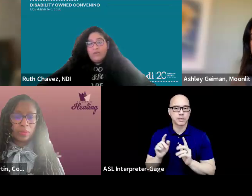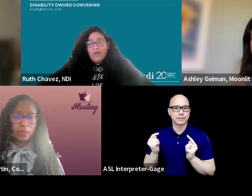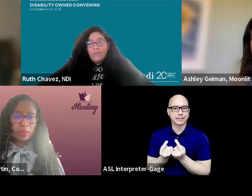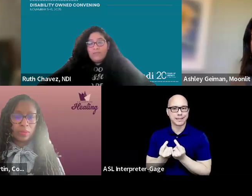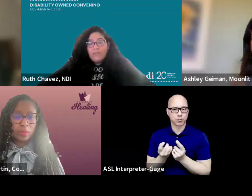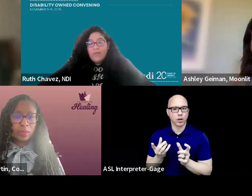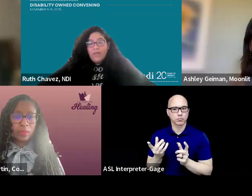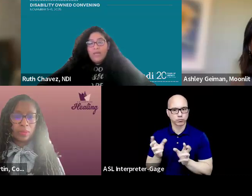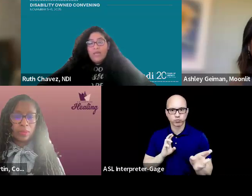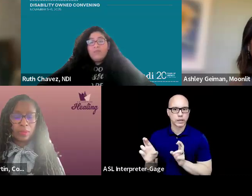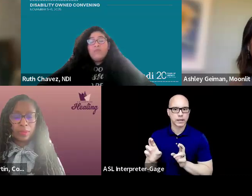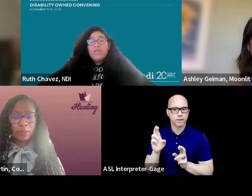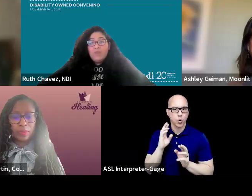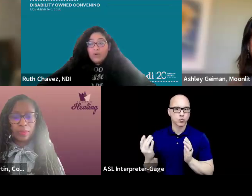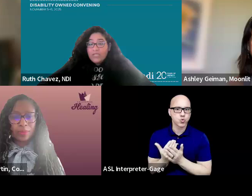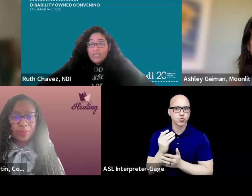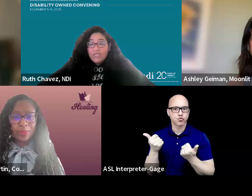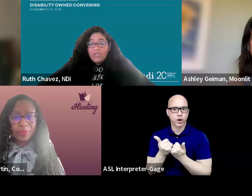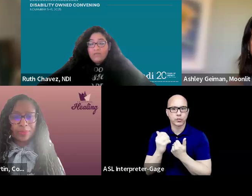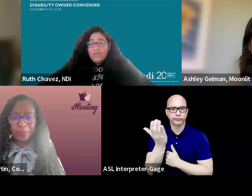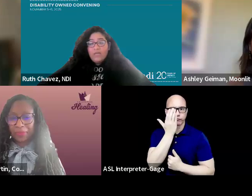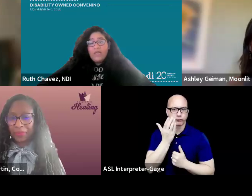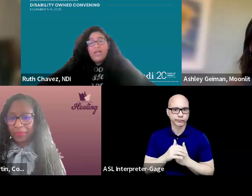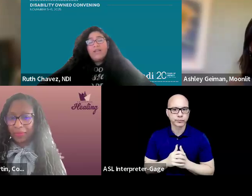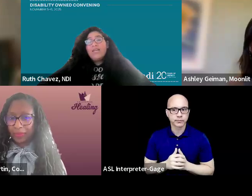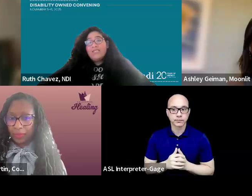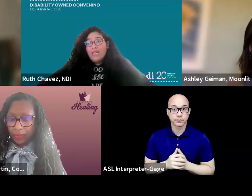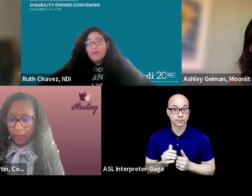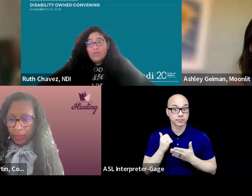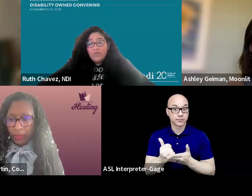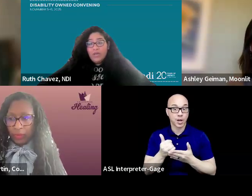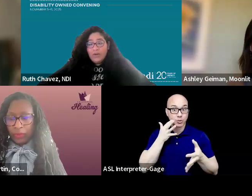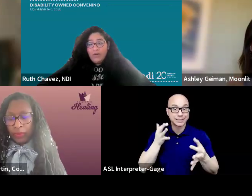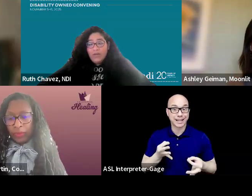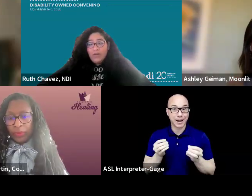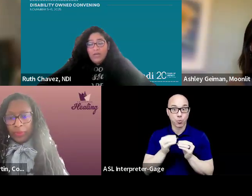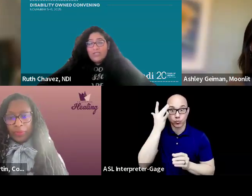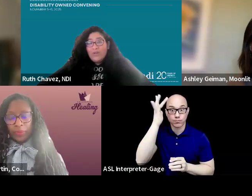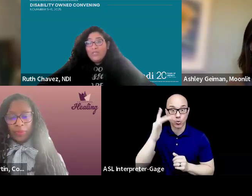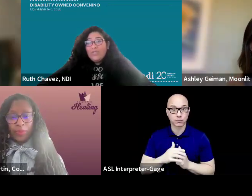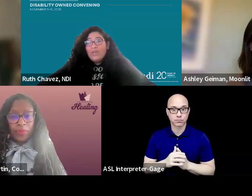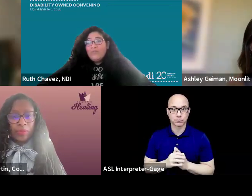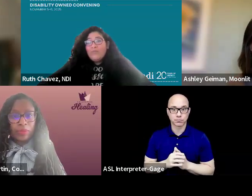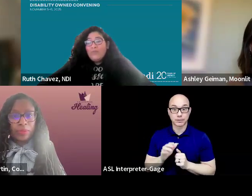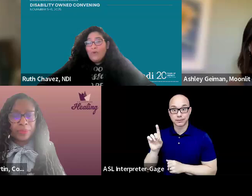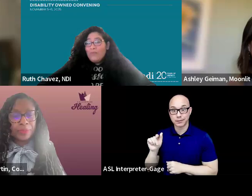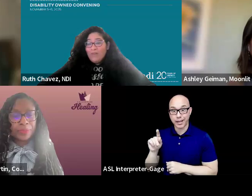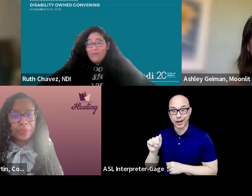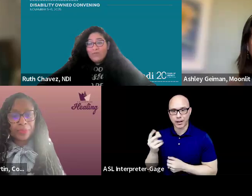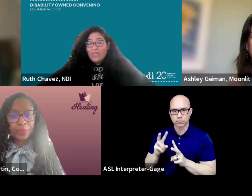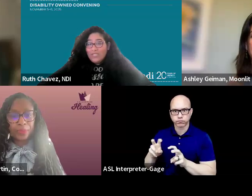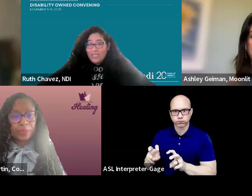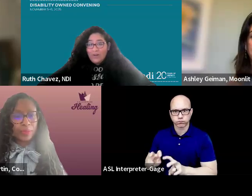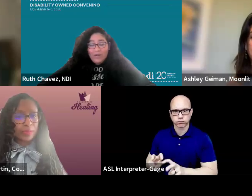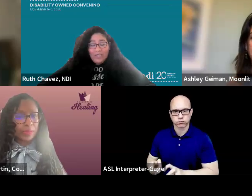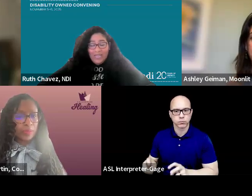for what is to come. It helps you make smarter decisions. You can analyze data much quicker. As long as the format